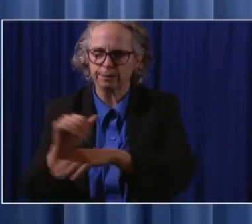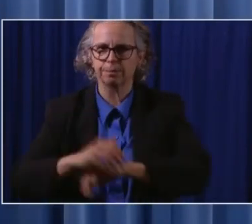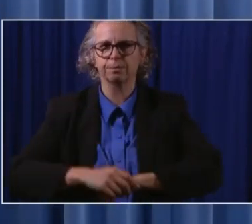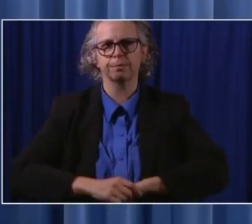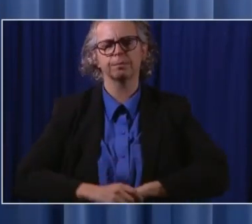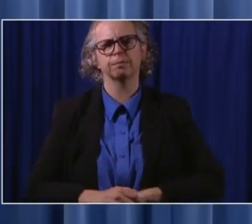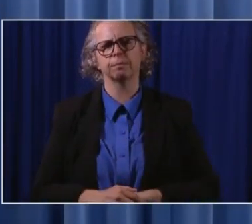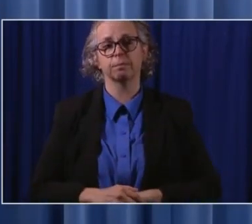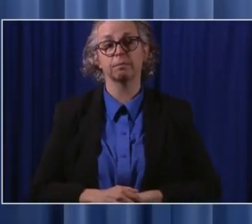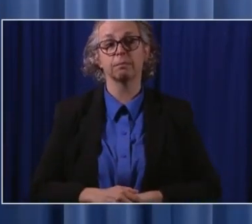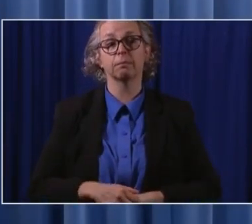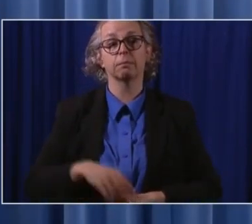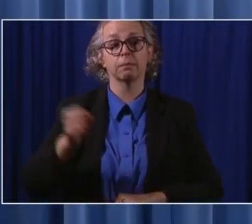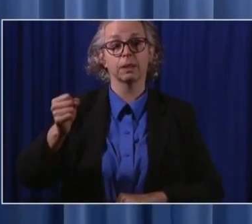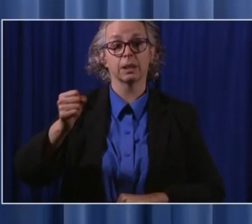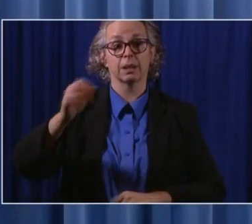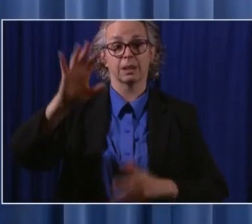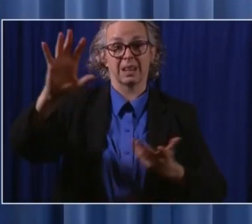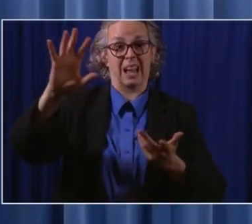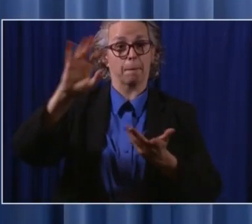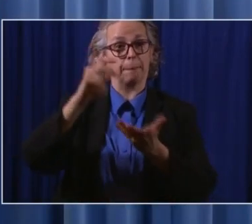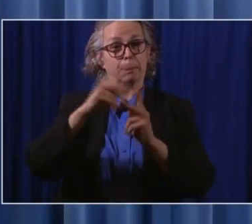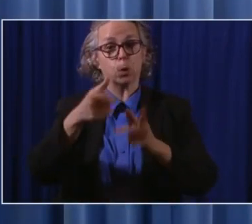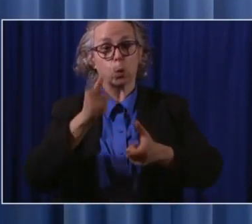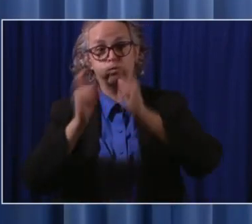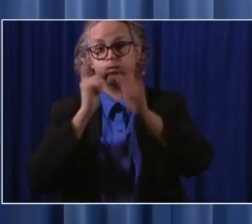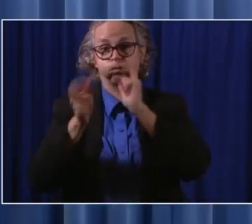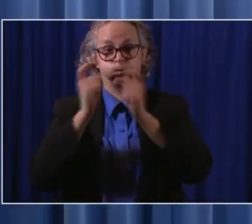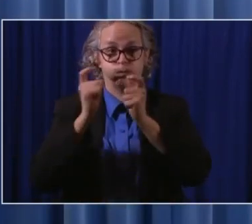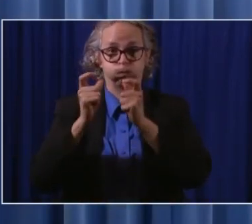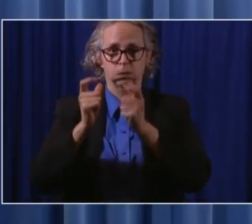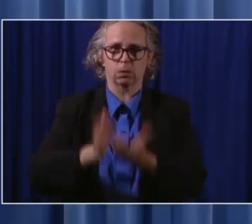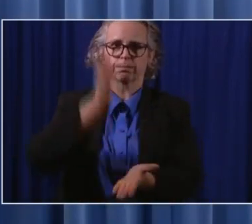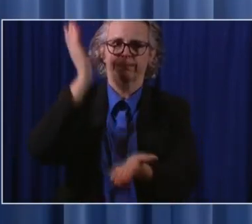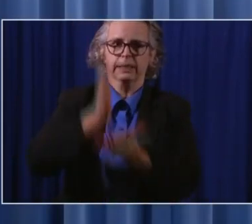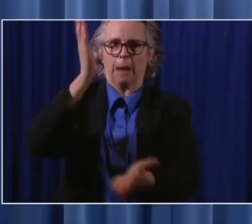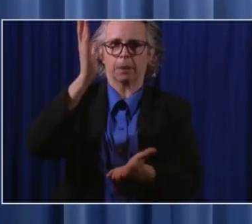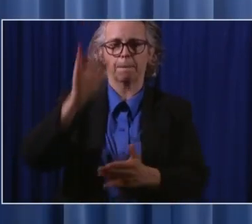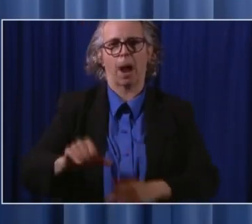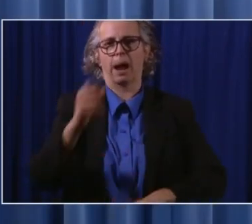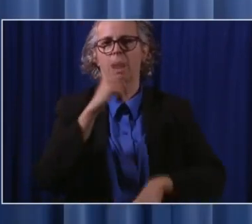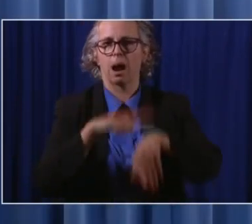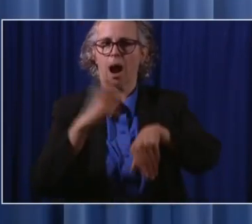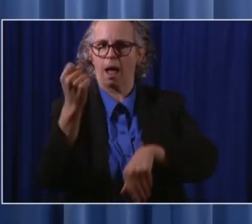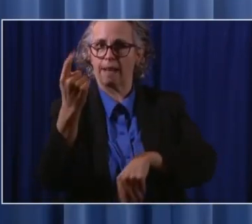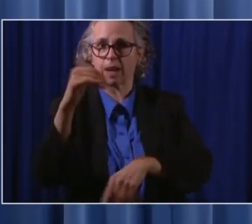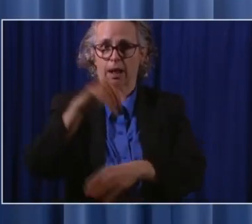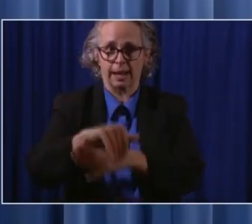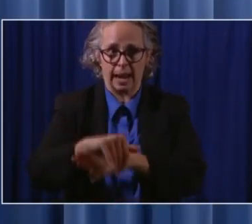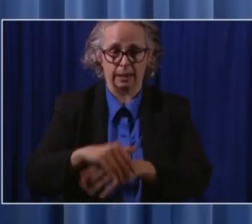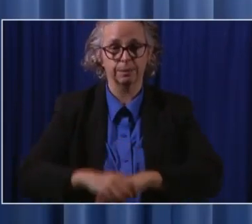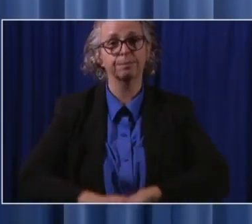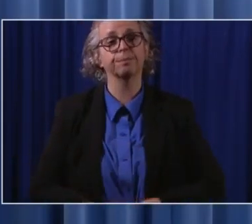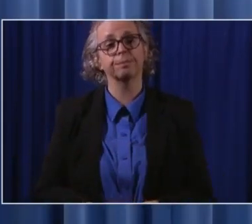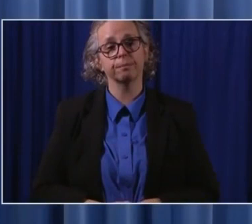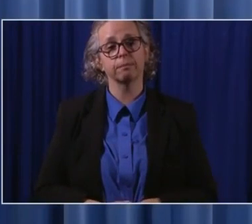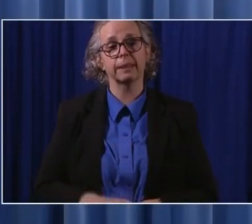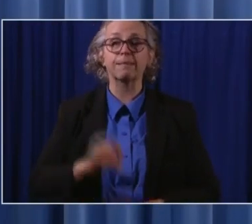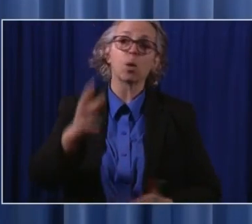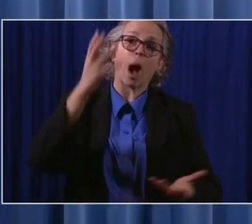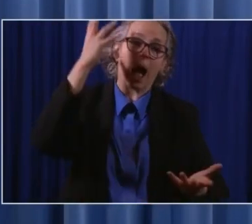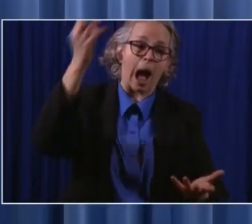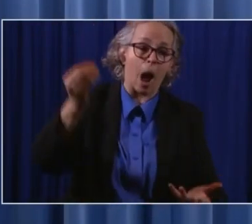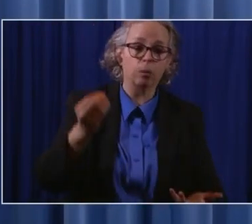be completed by 11. So basically, if someone goes out for dinner at 9:30, they order, they get their alcohol, they get a bottle